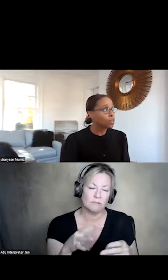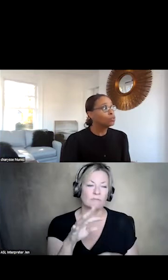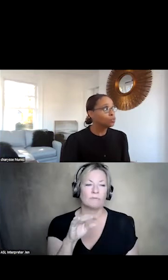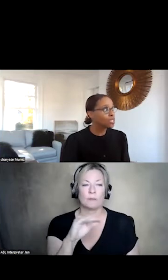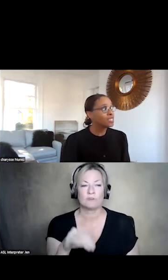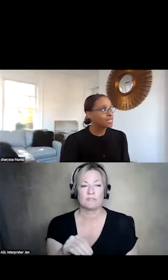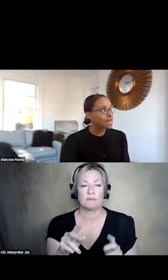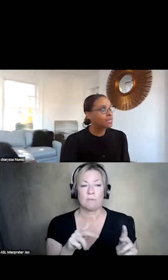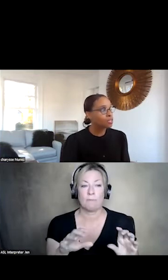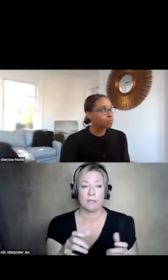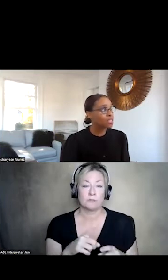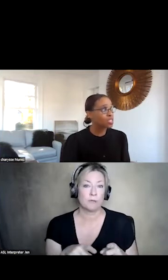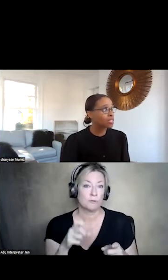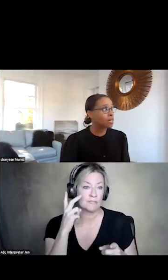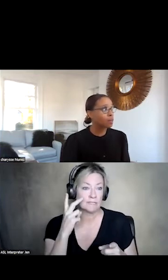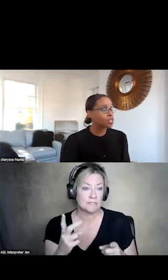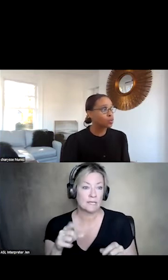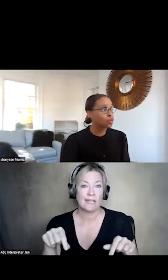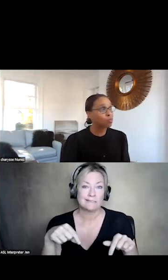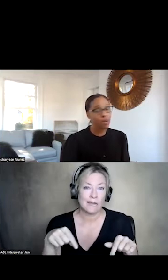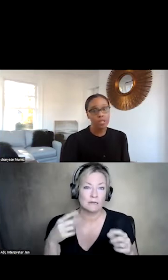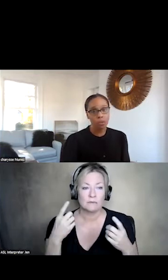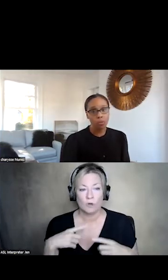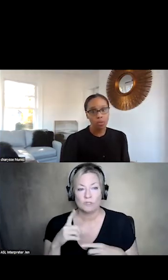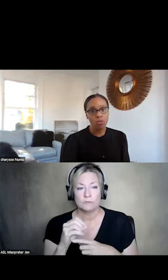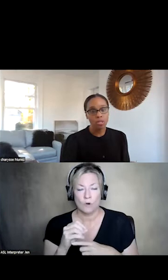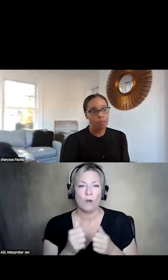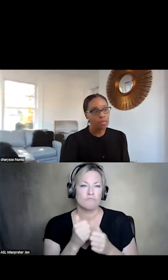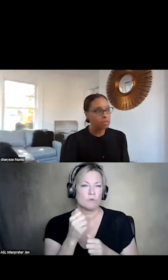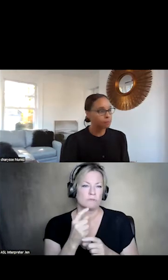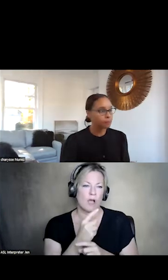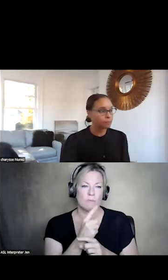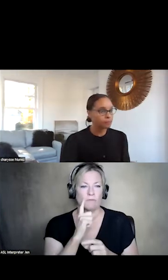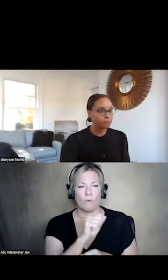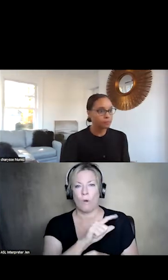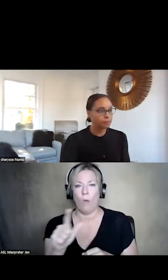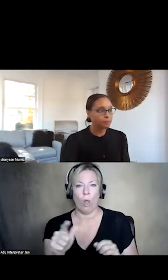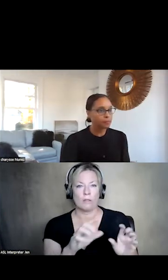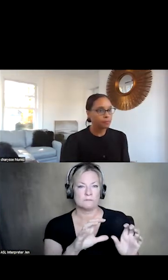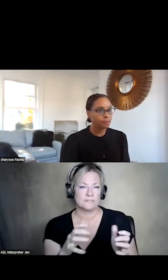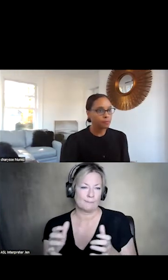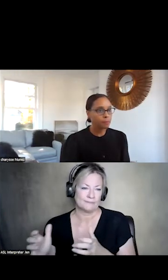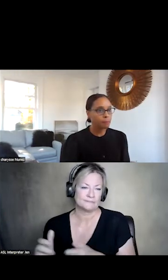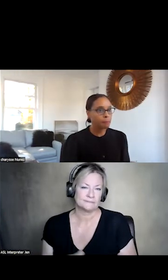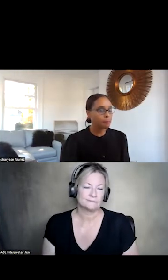But what you do see is anxiety and depression disorder are prevalent across all segments.